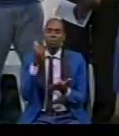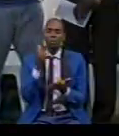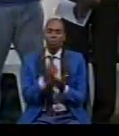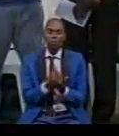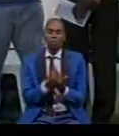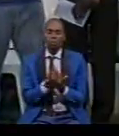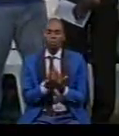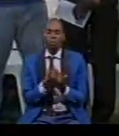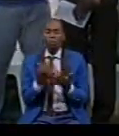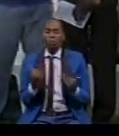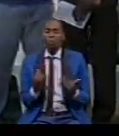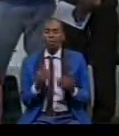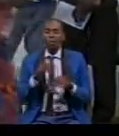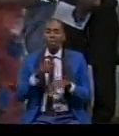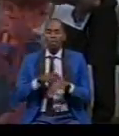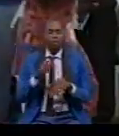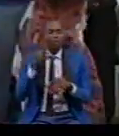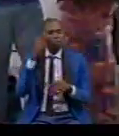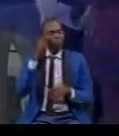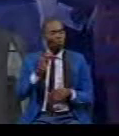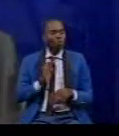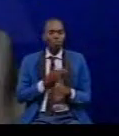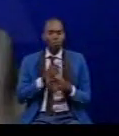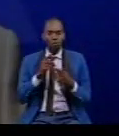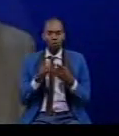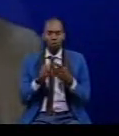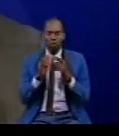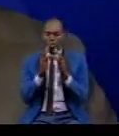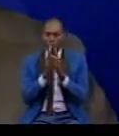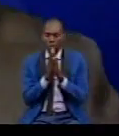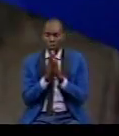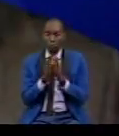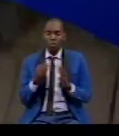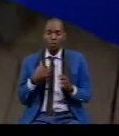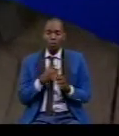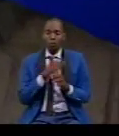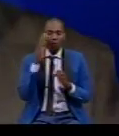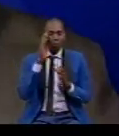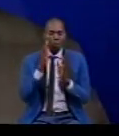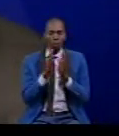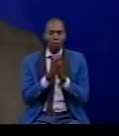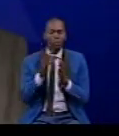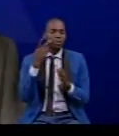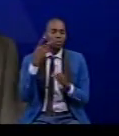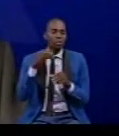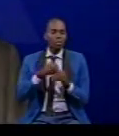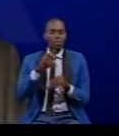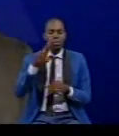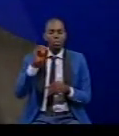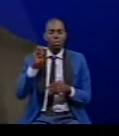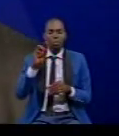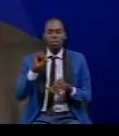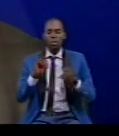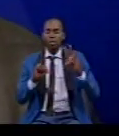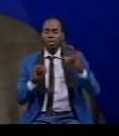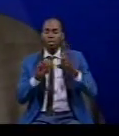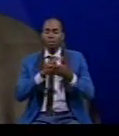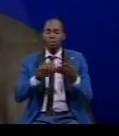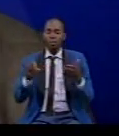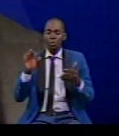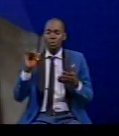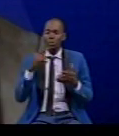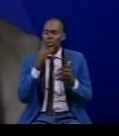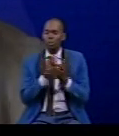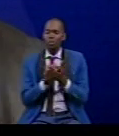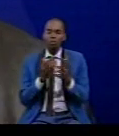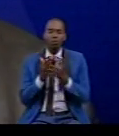And when they say, when God said, there is evil in the camp, and because of that, I